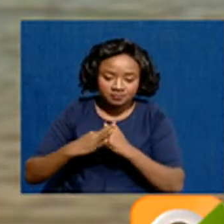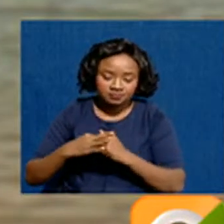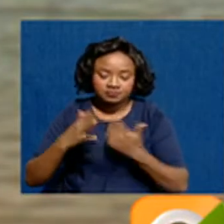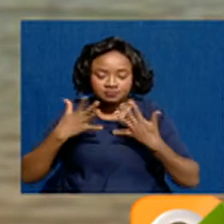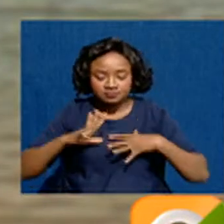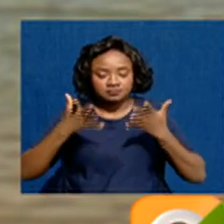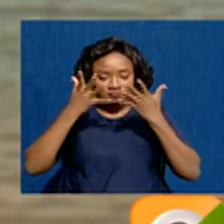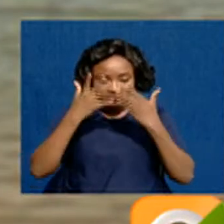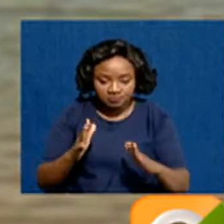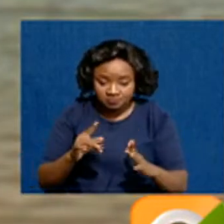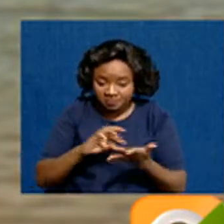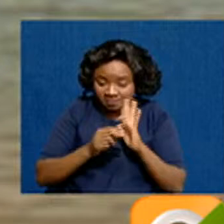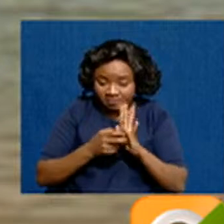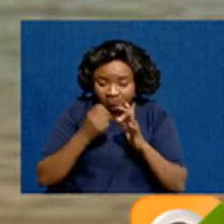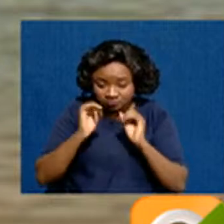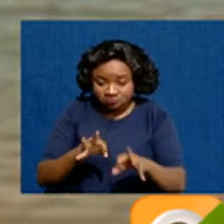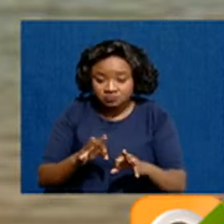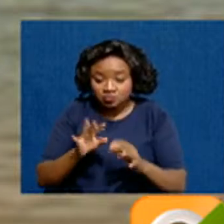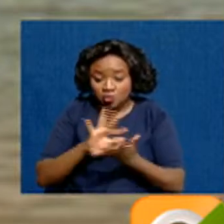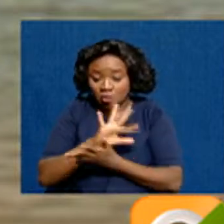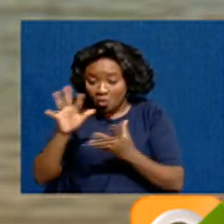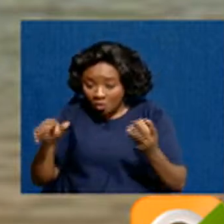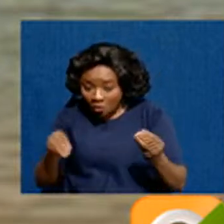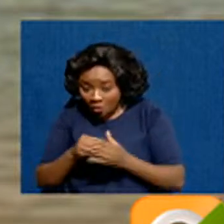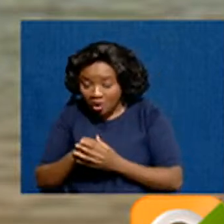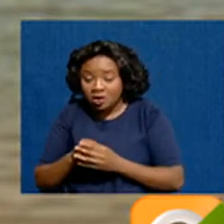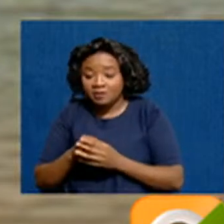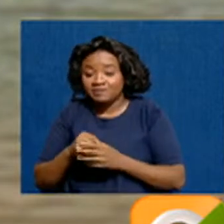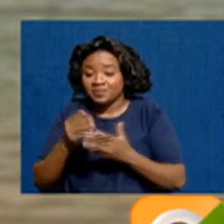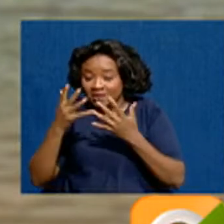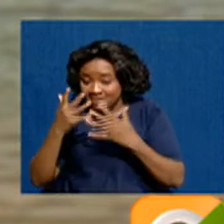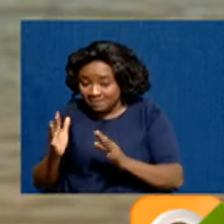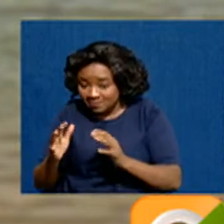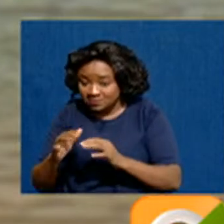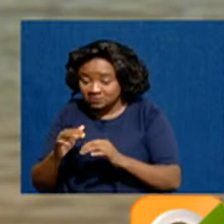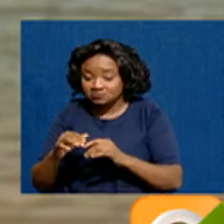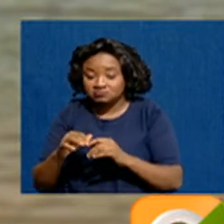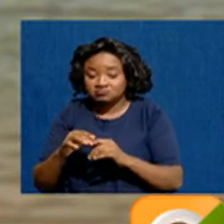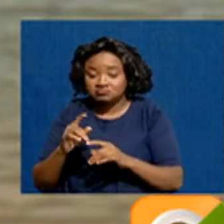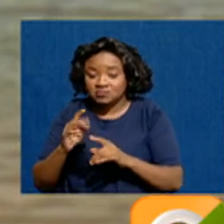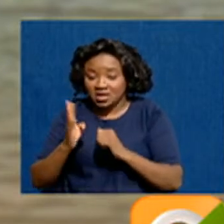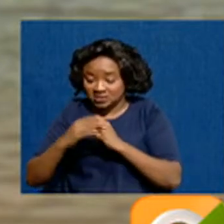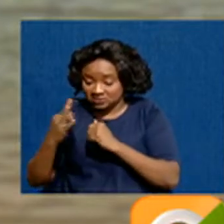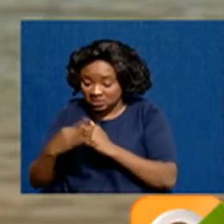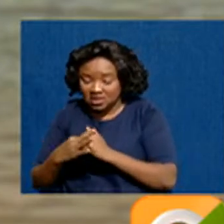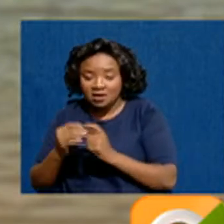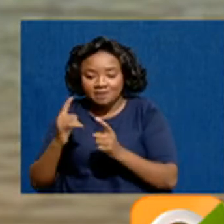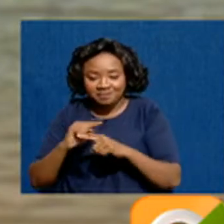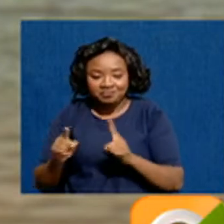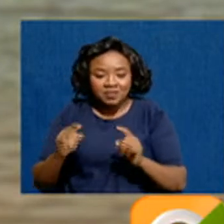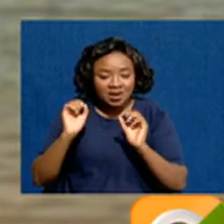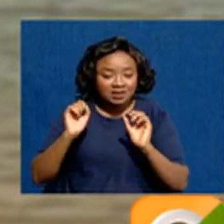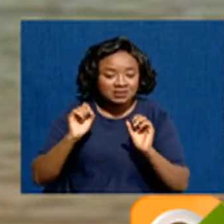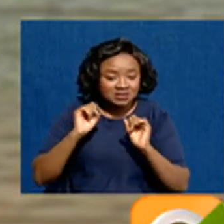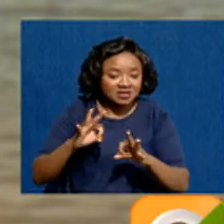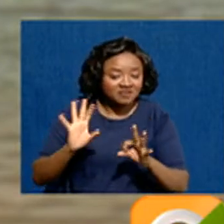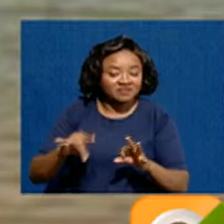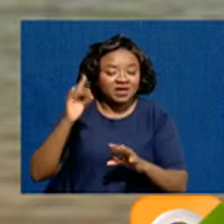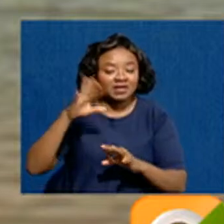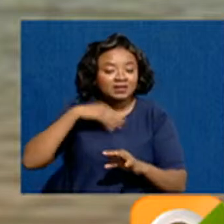of, should the people who are missing be found to have died, you can see it's closer to getting to 300 people. We